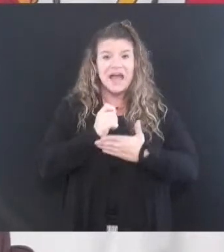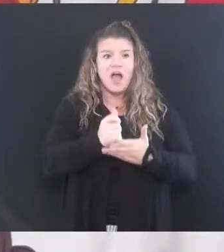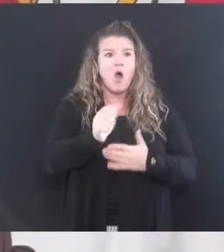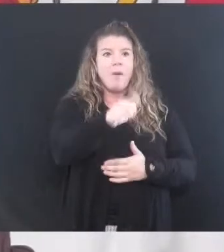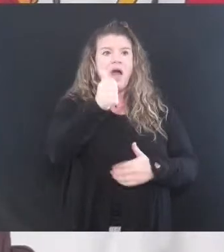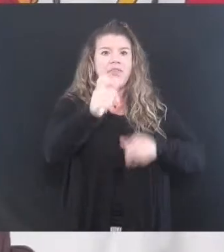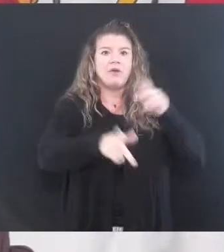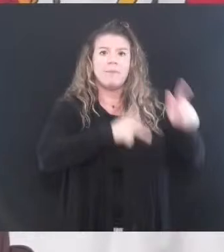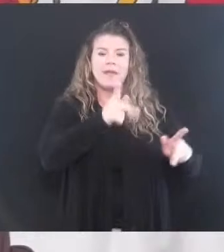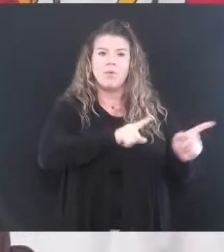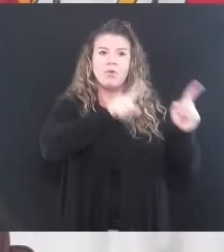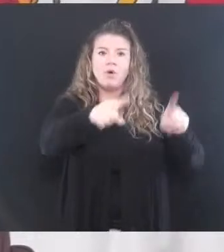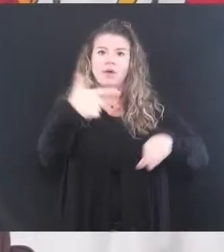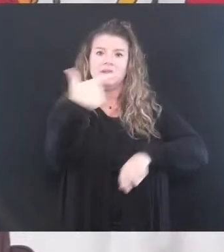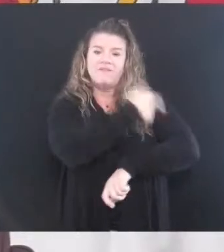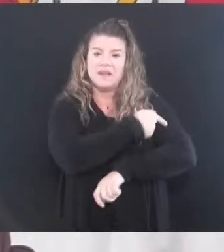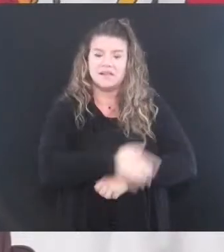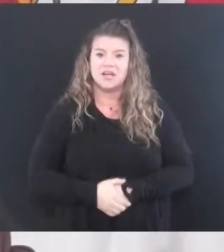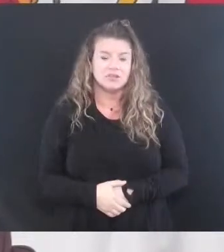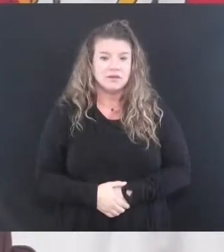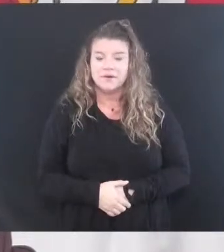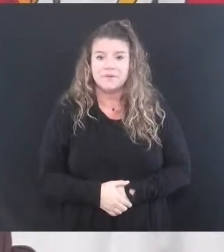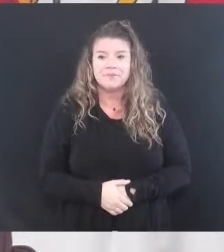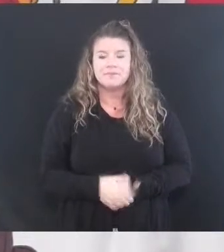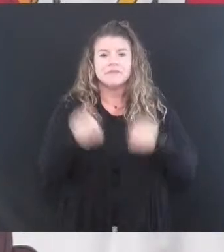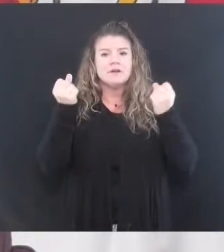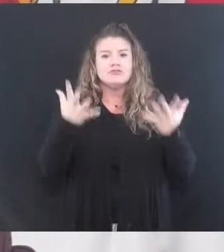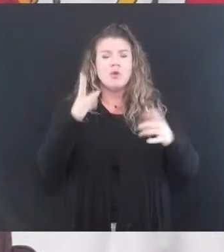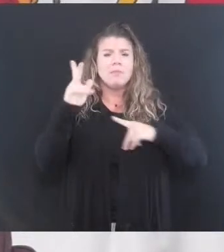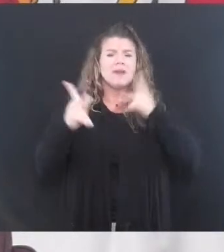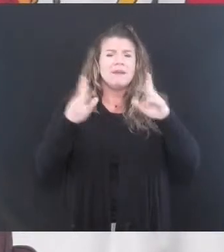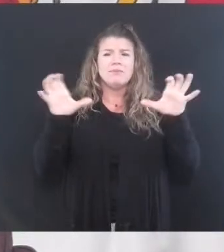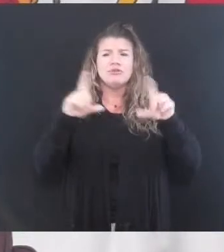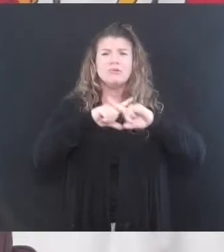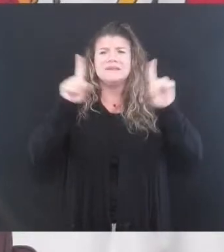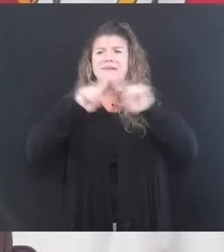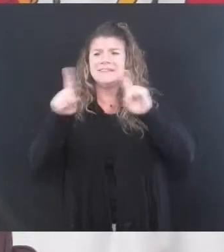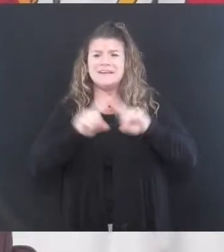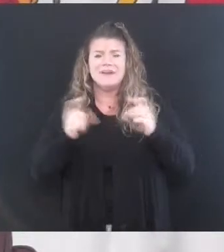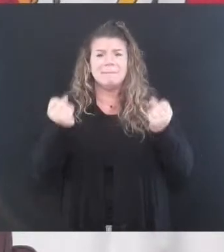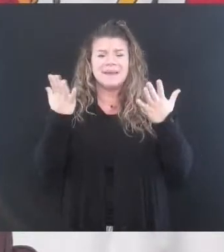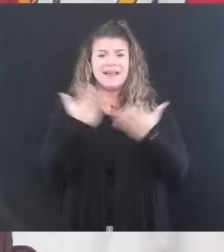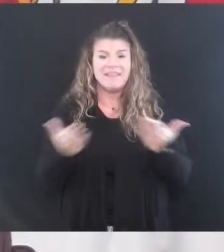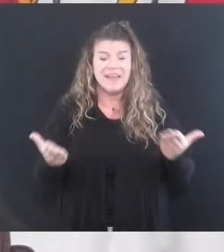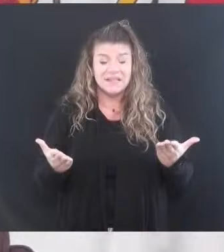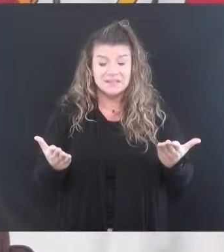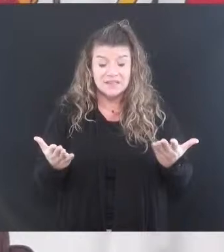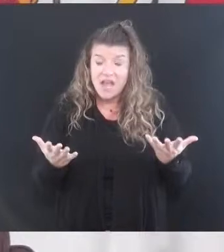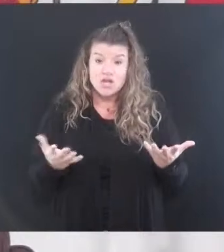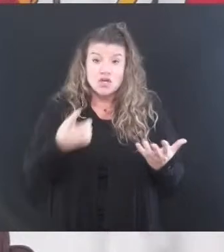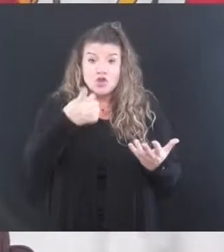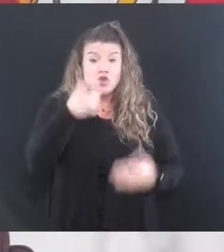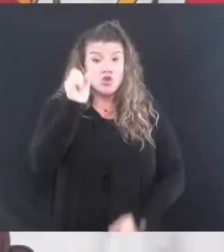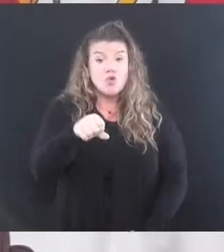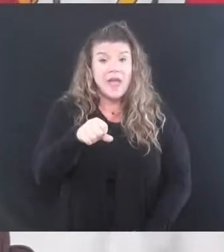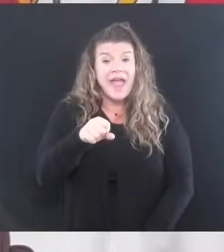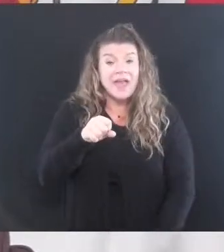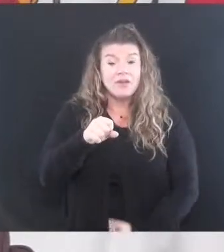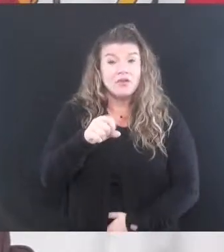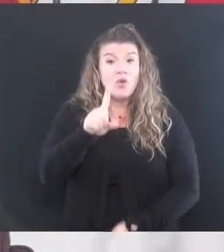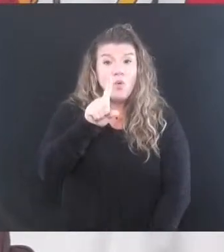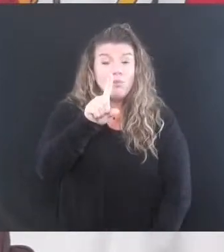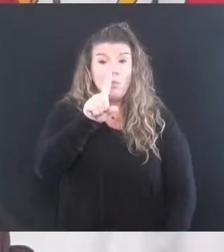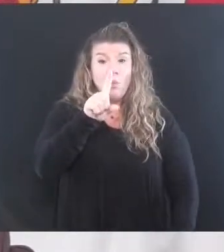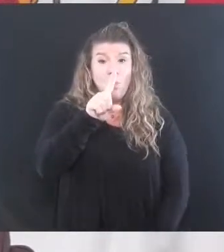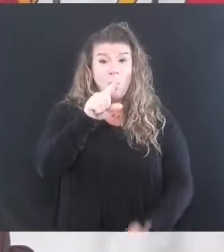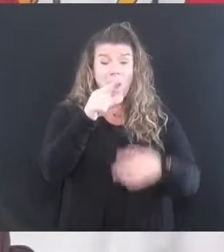get vaccinated. So many people are doing so many different things. We can do one or two things. We can say, well, I'll tell